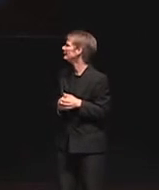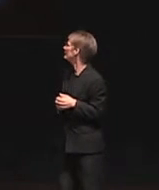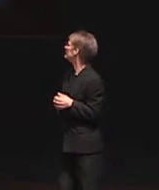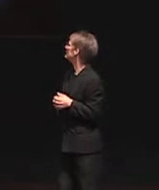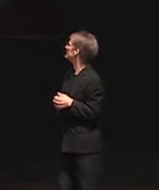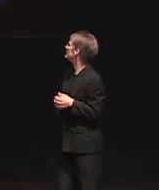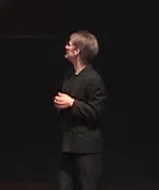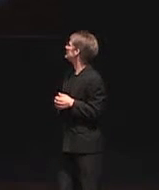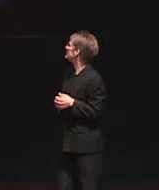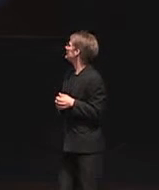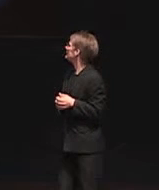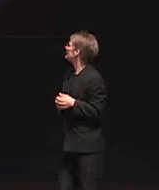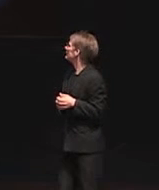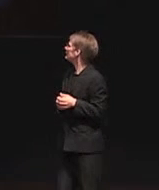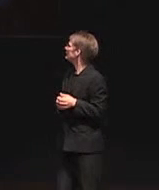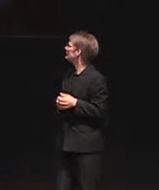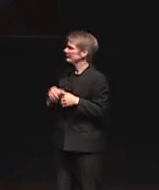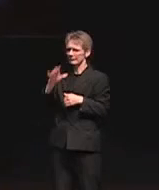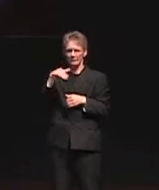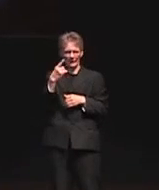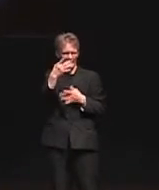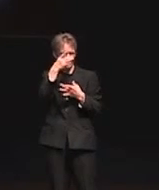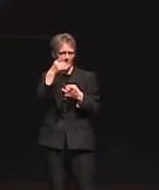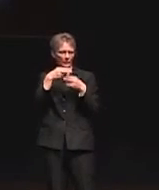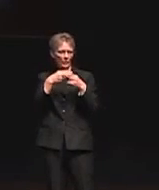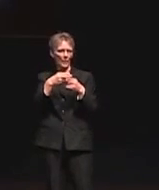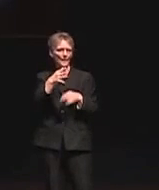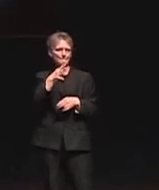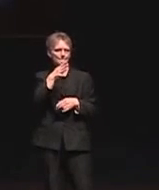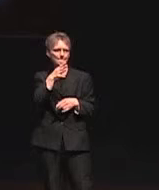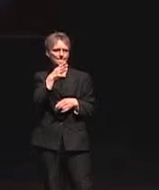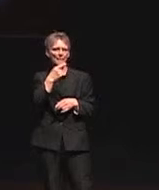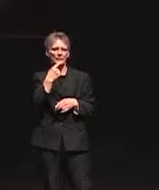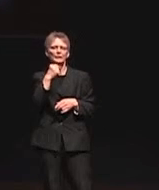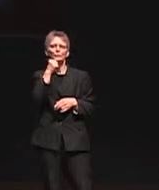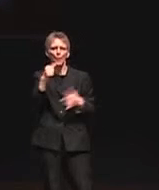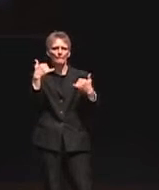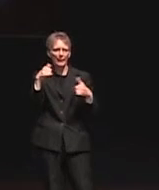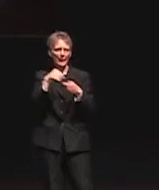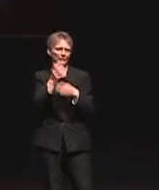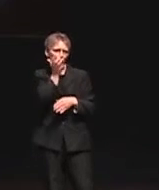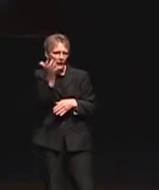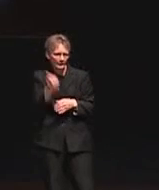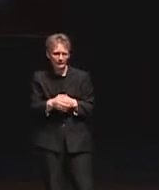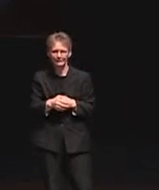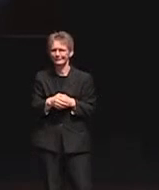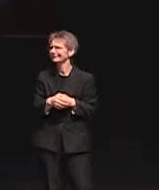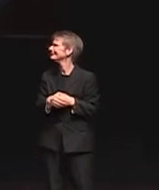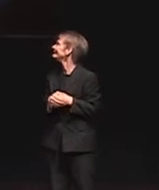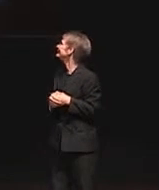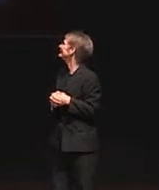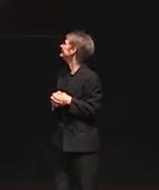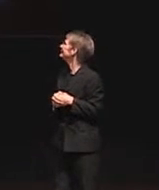This one, interesting picture, this one is called Mama Said, Don't Play in the Grass. Okay, you see grandmother